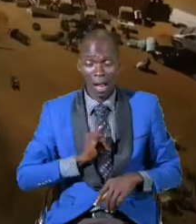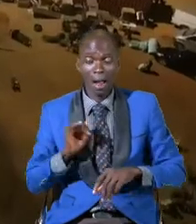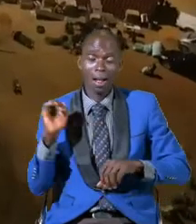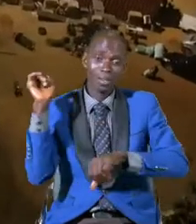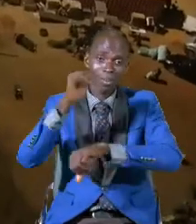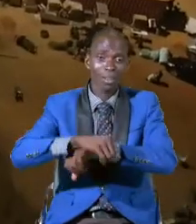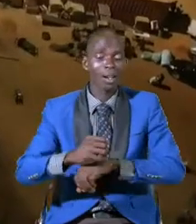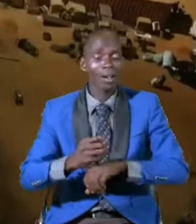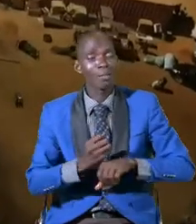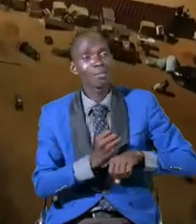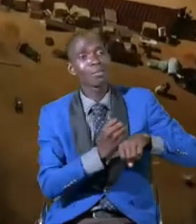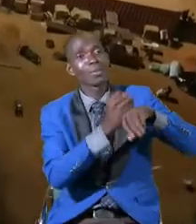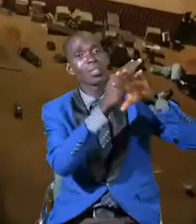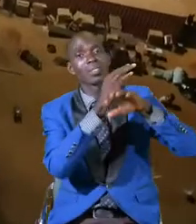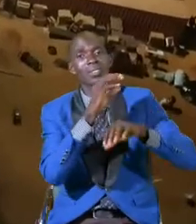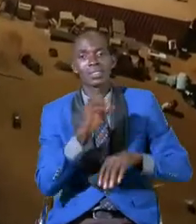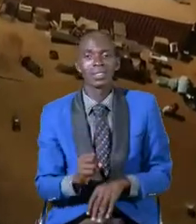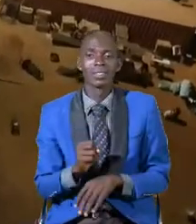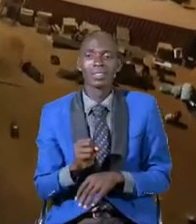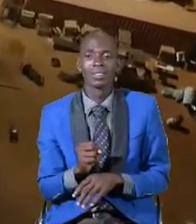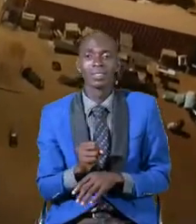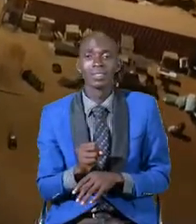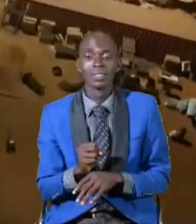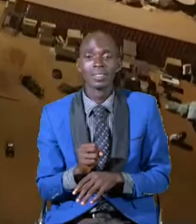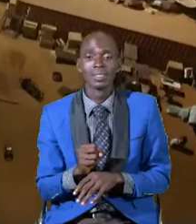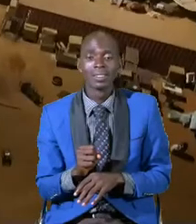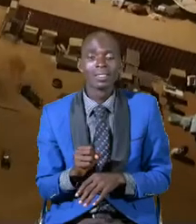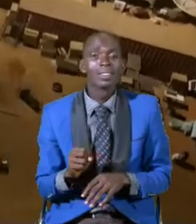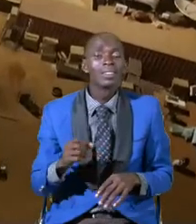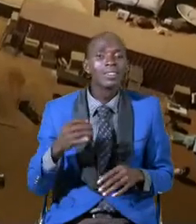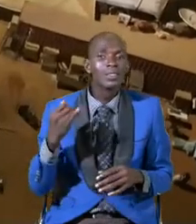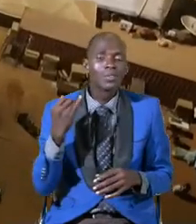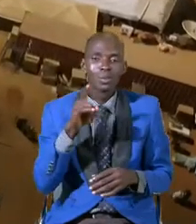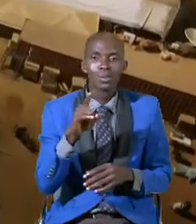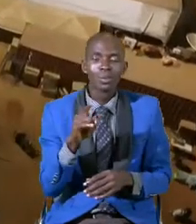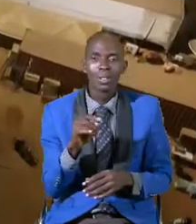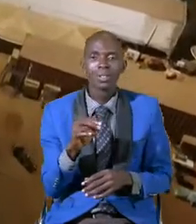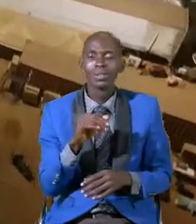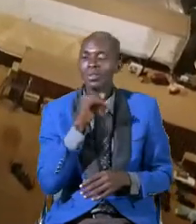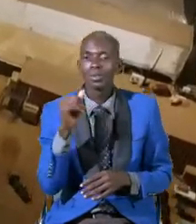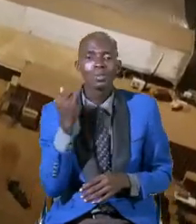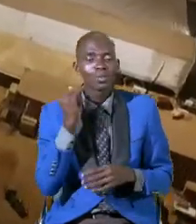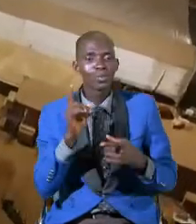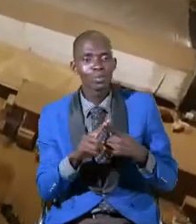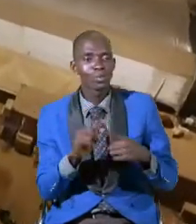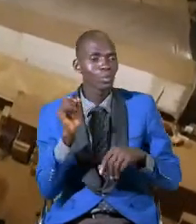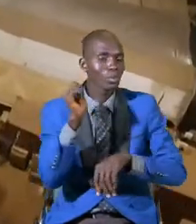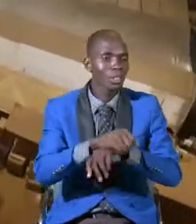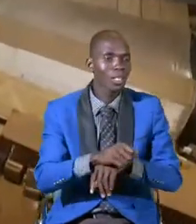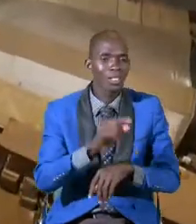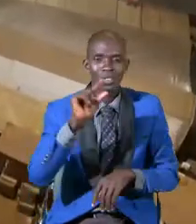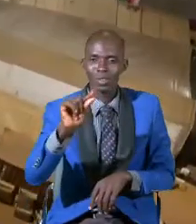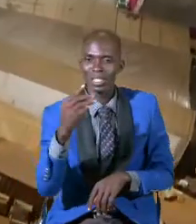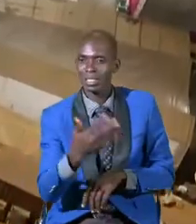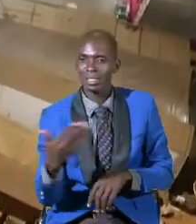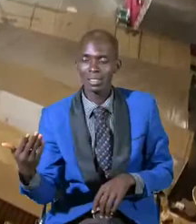mountains. Any force, instead of conquering flies, I conquer